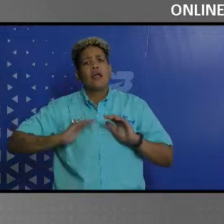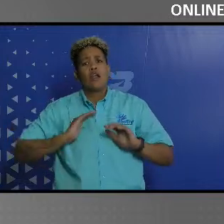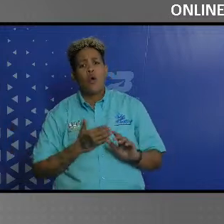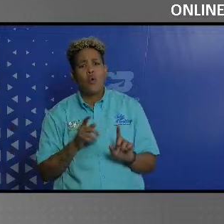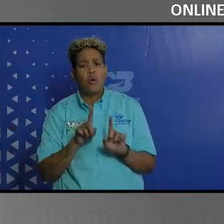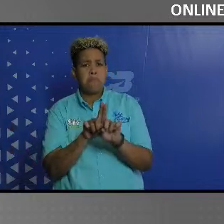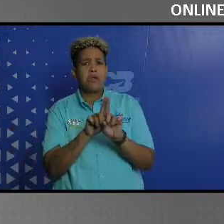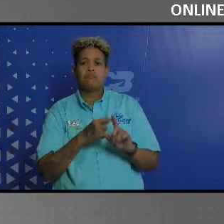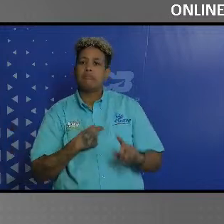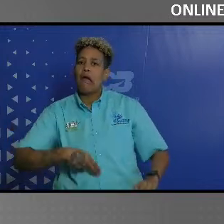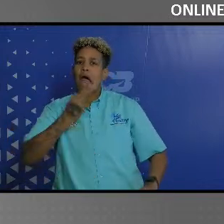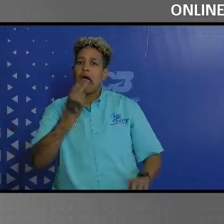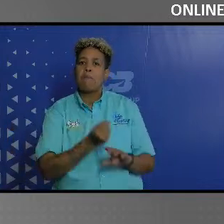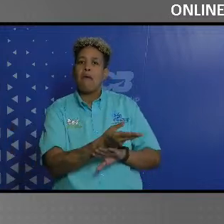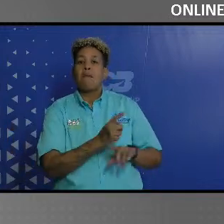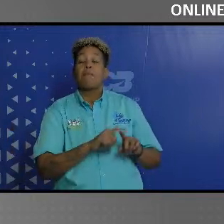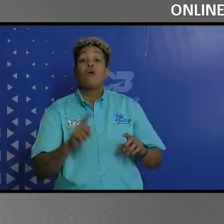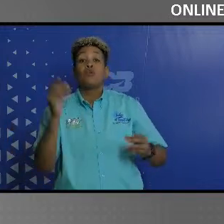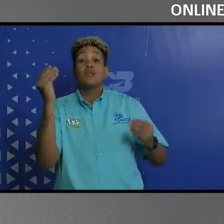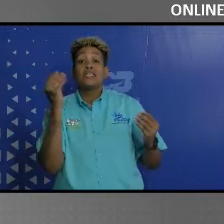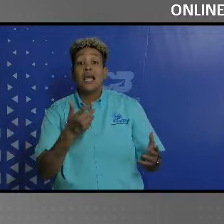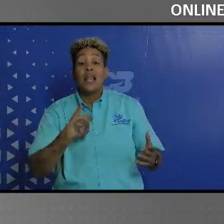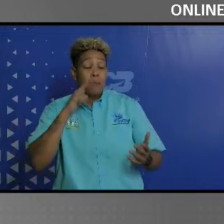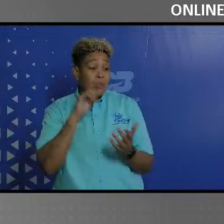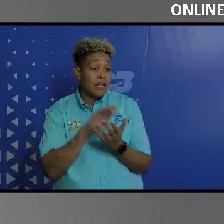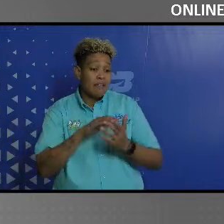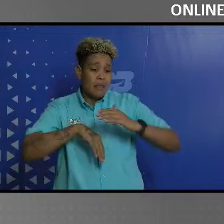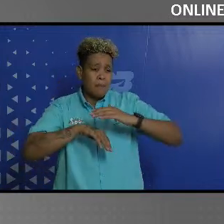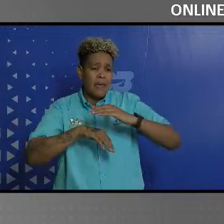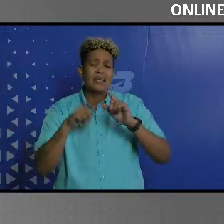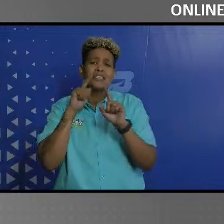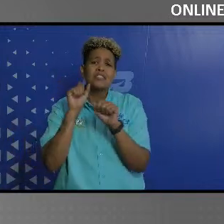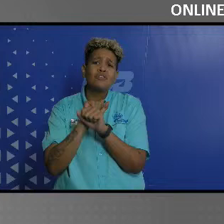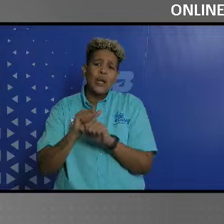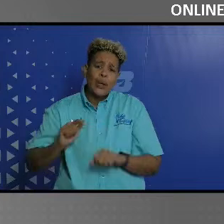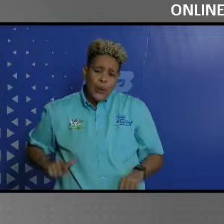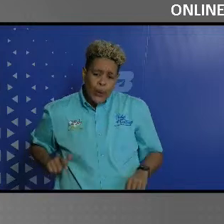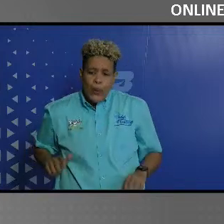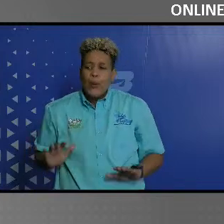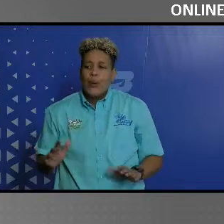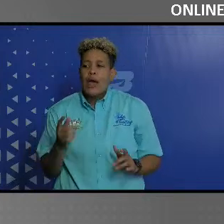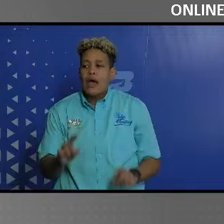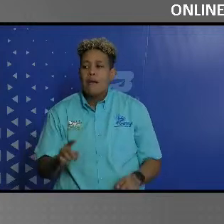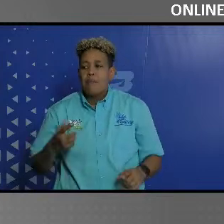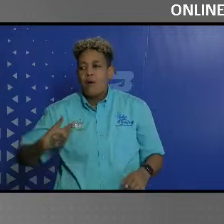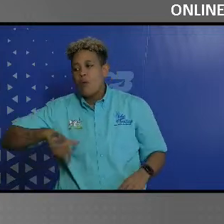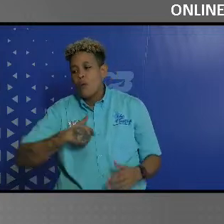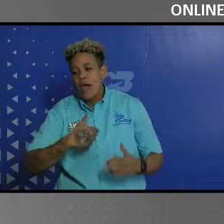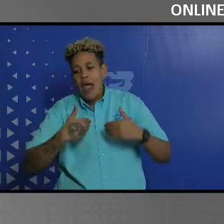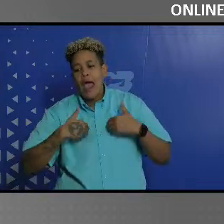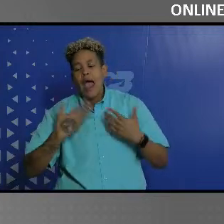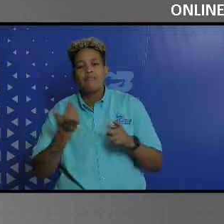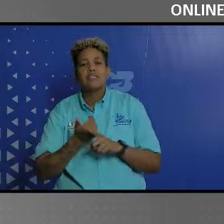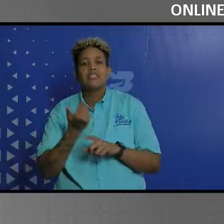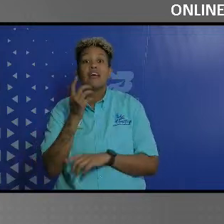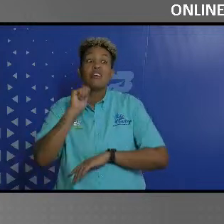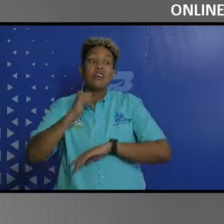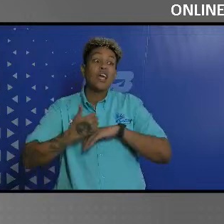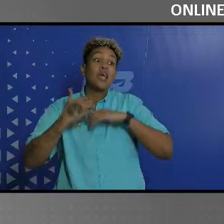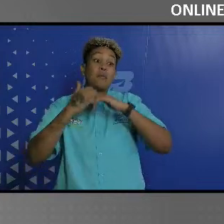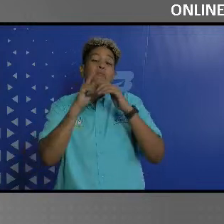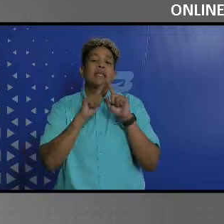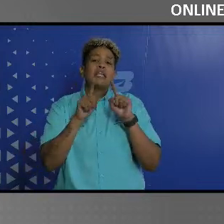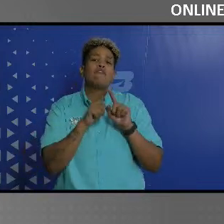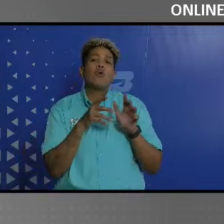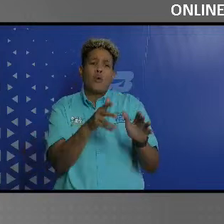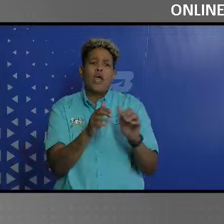peers. But with that being said, I believe that the baseline is relatively low, and we have and are implementing ways and